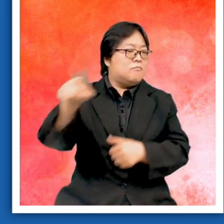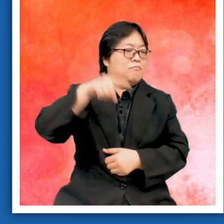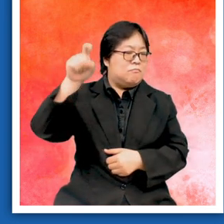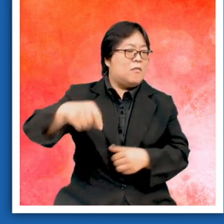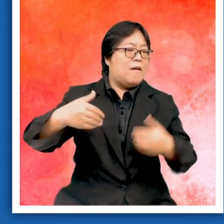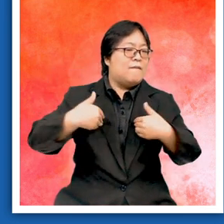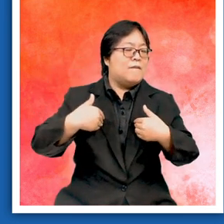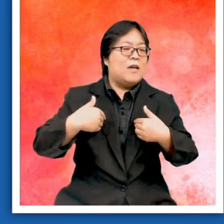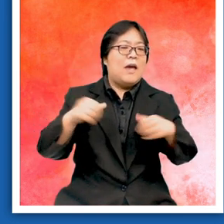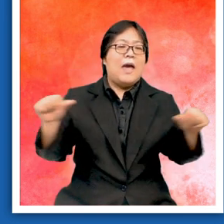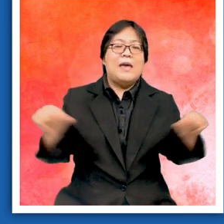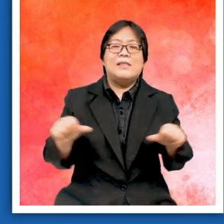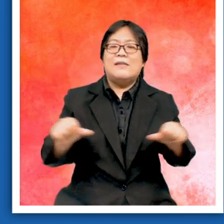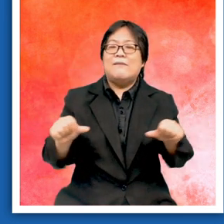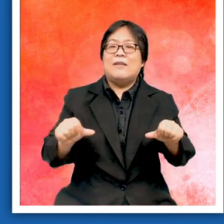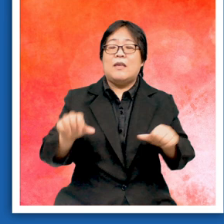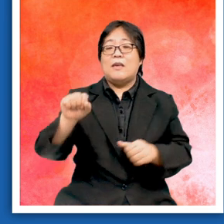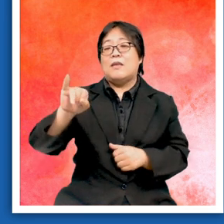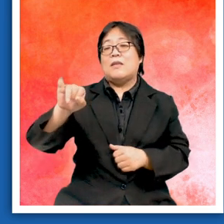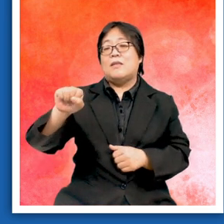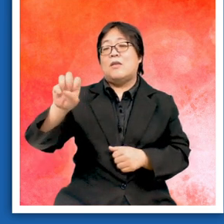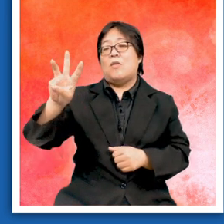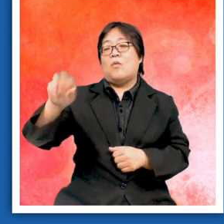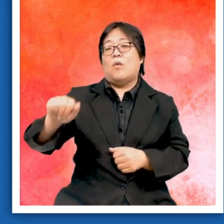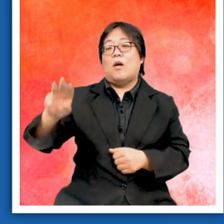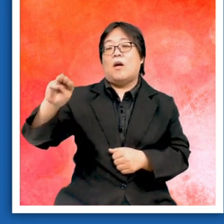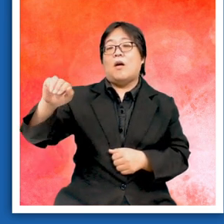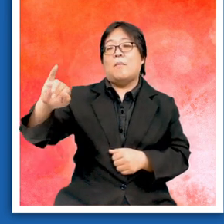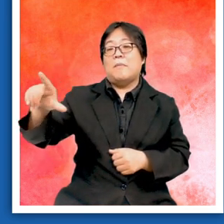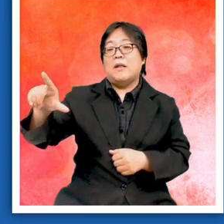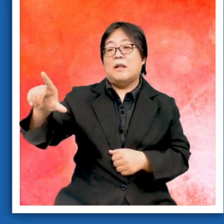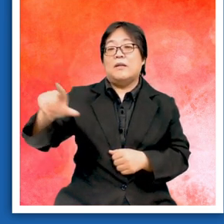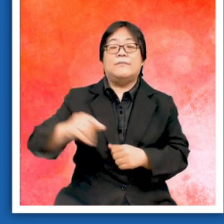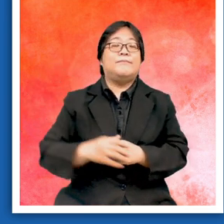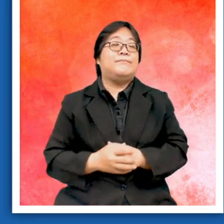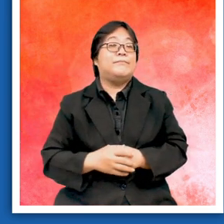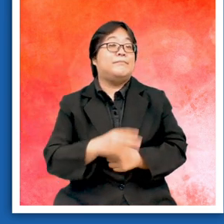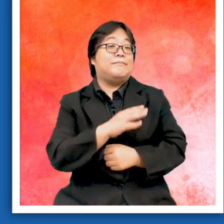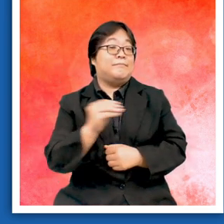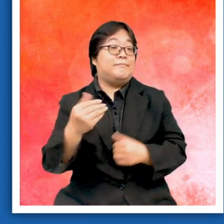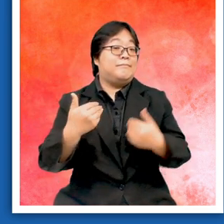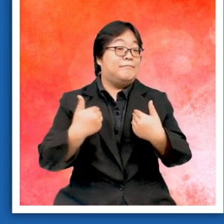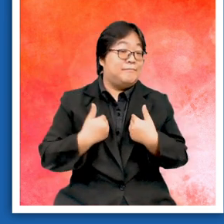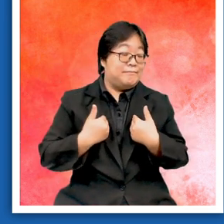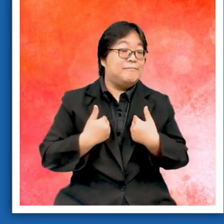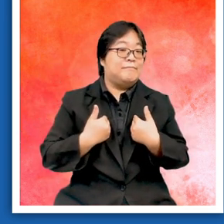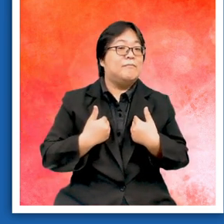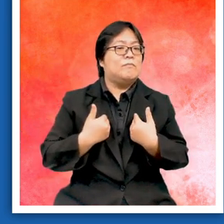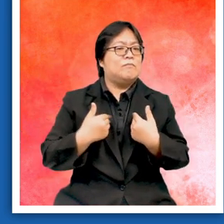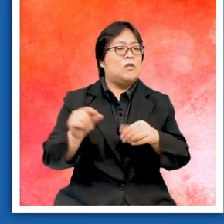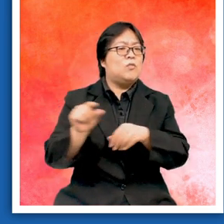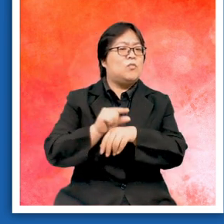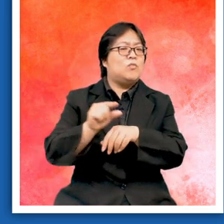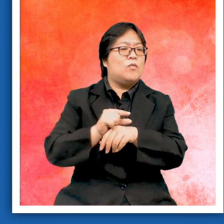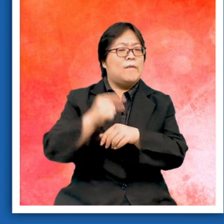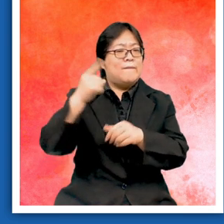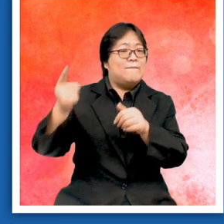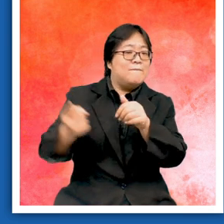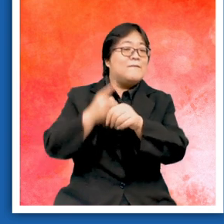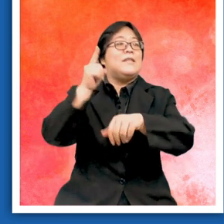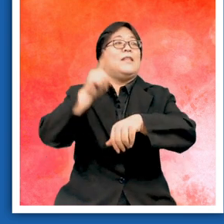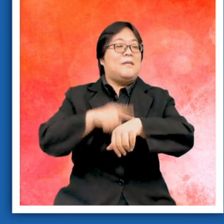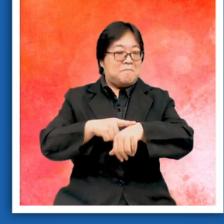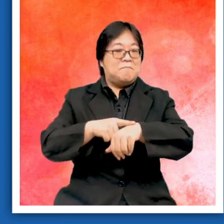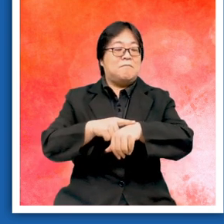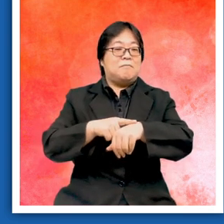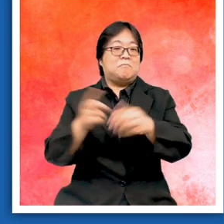have activated your Siswa Mail, and also you have used for the first time